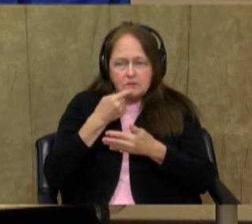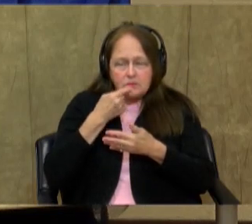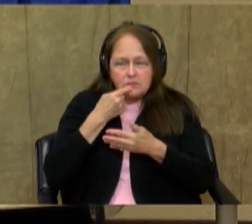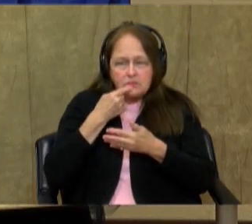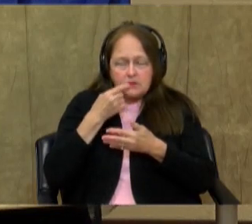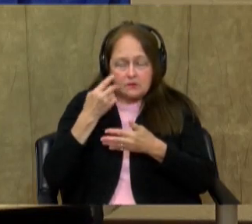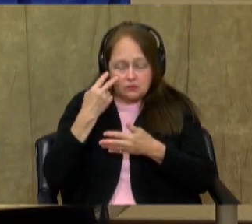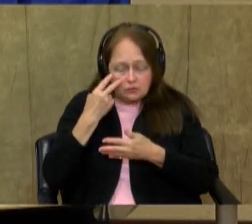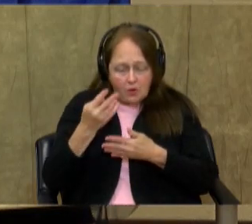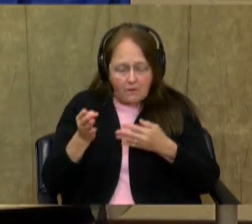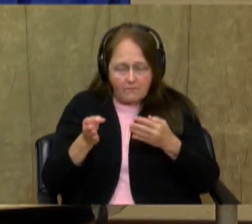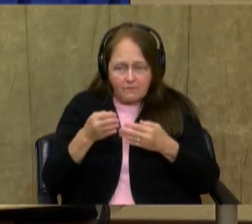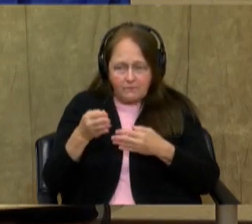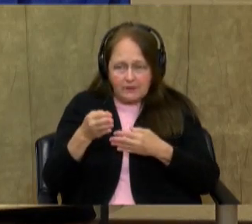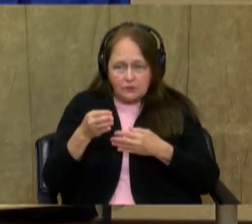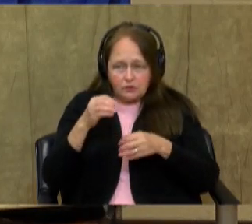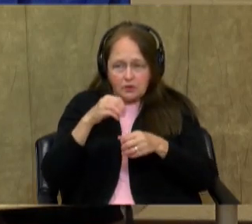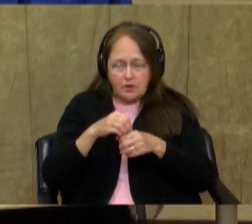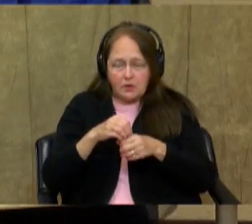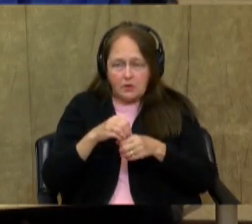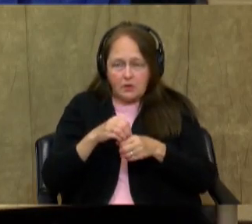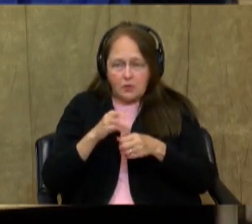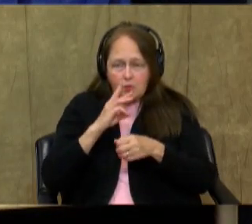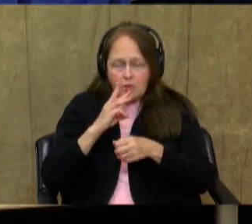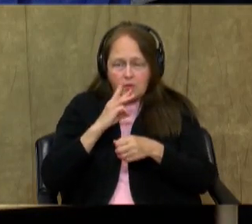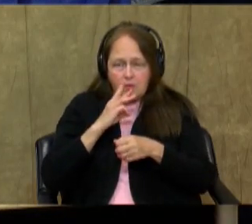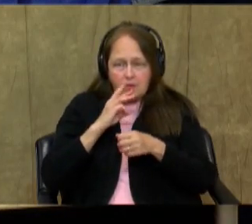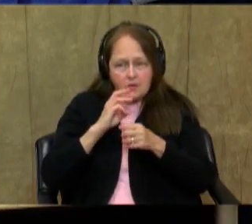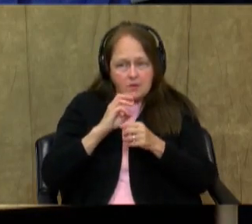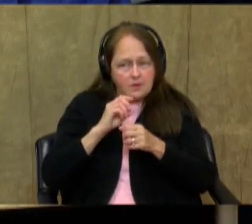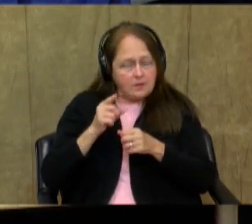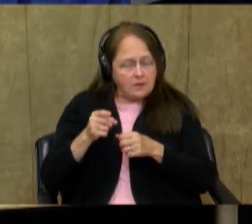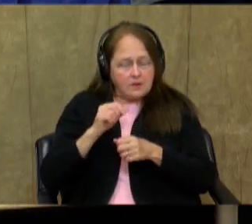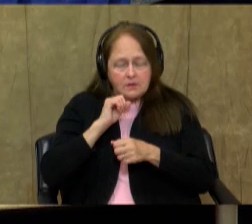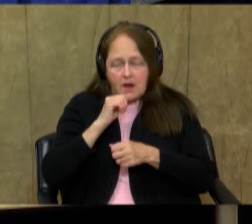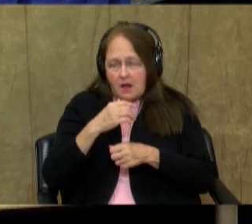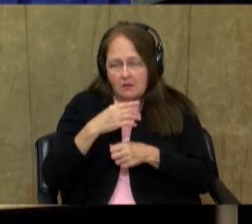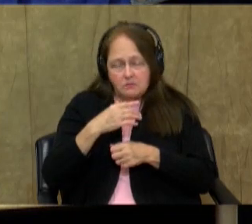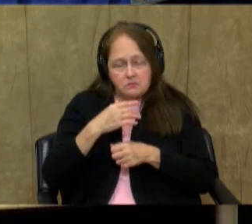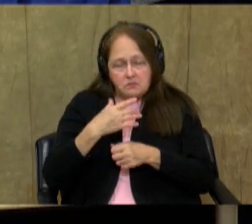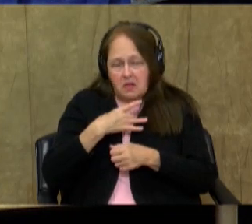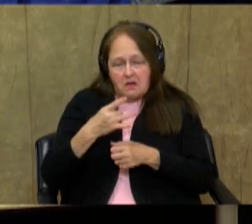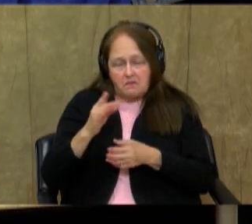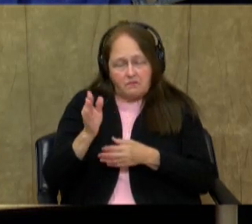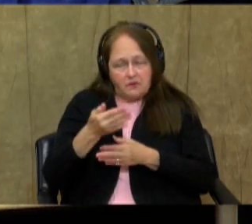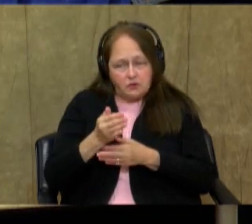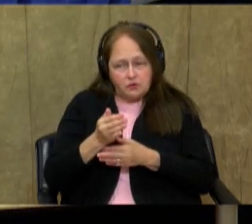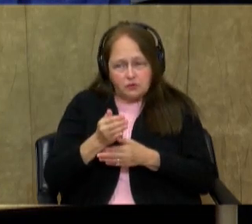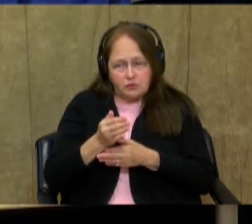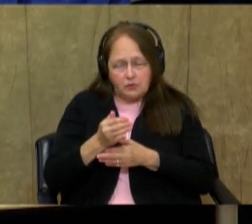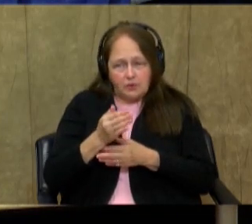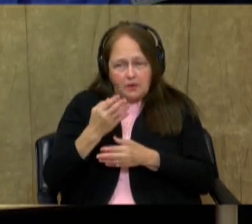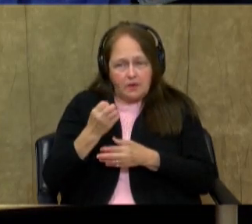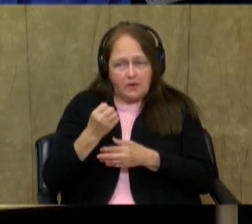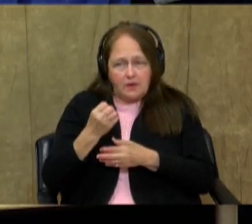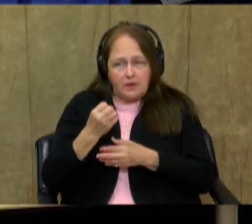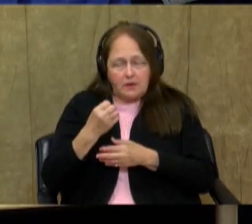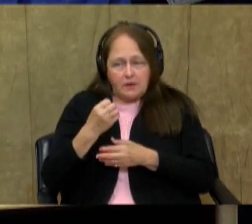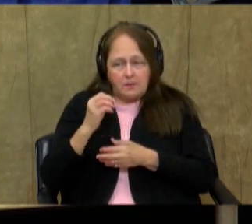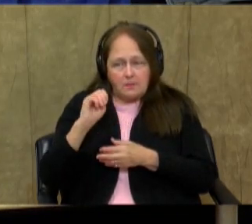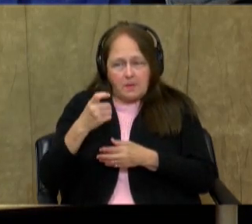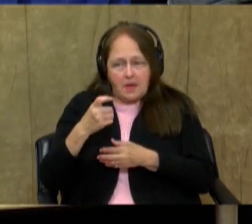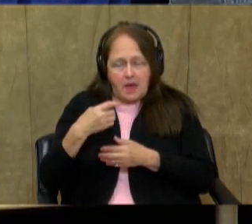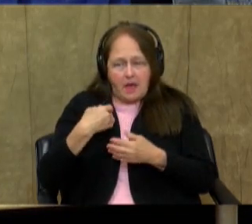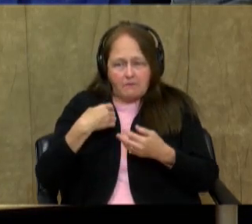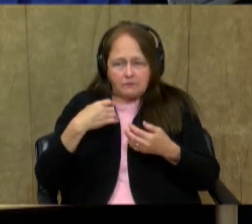there were fish in there. The way he said it, I don't think he cares for those fish. He also stated that he had